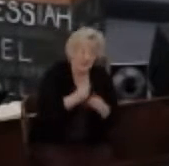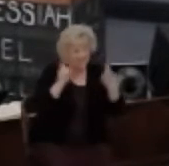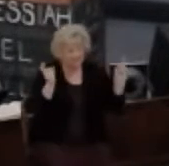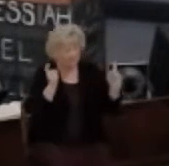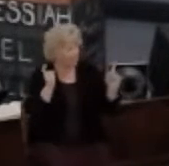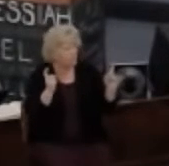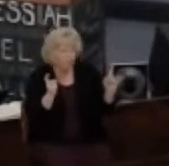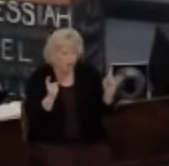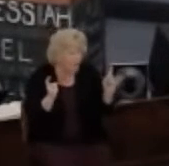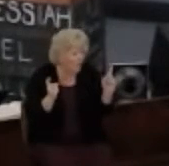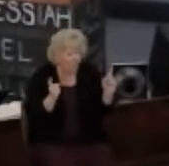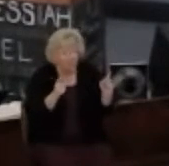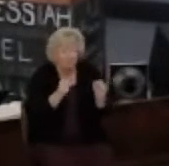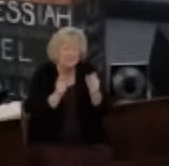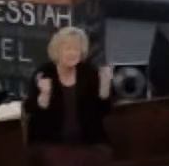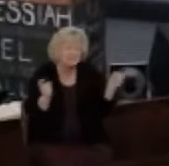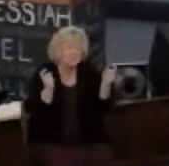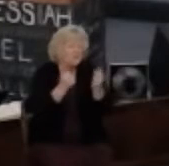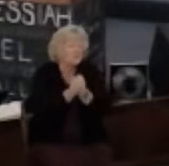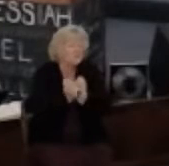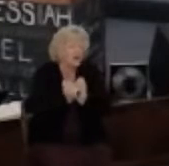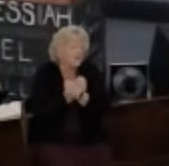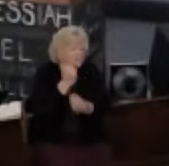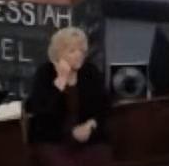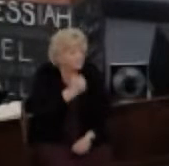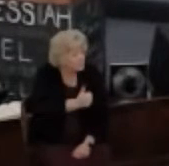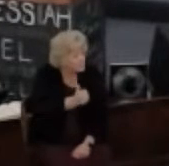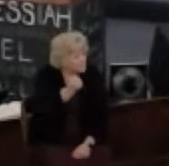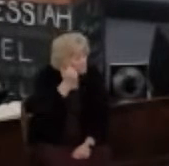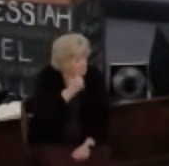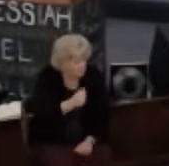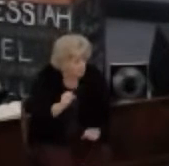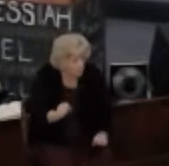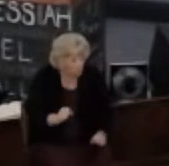You can celebrate your love for each other every day.